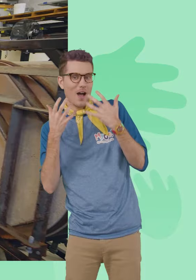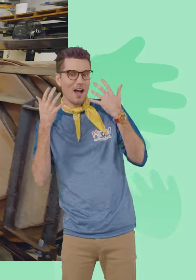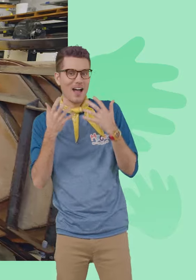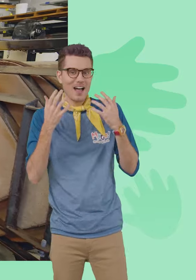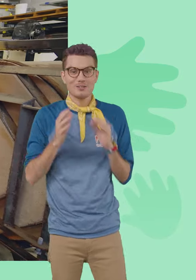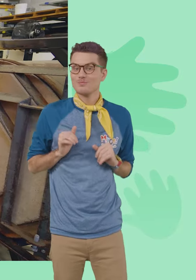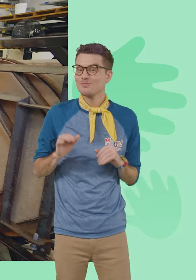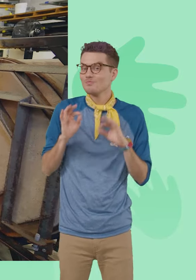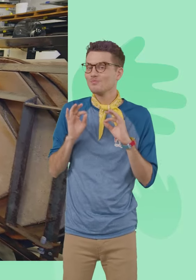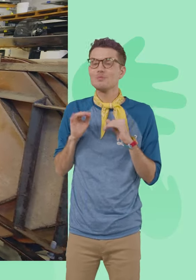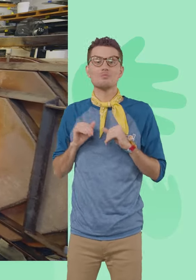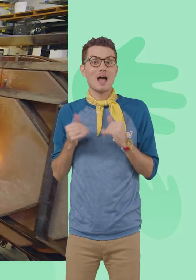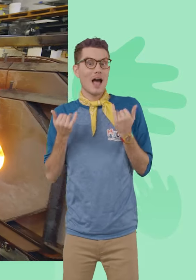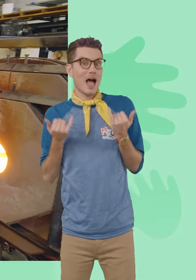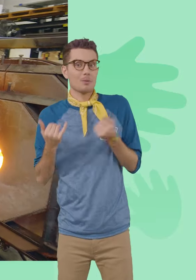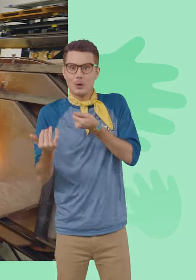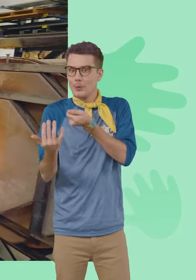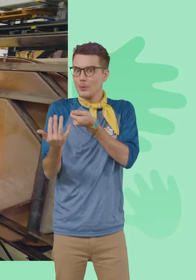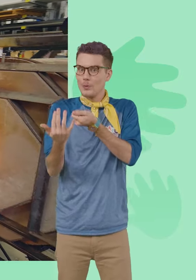Whoa. All right, now we're heating it up.